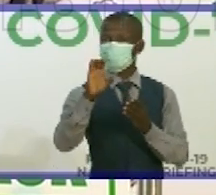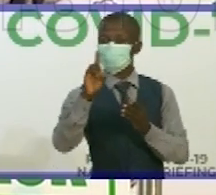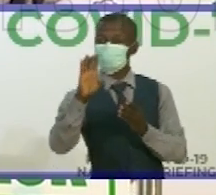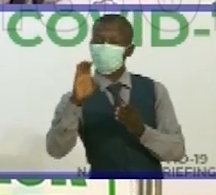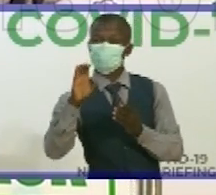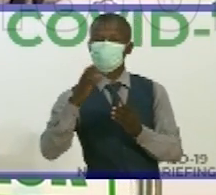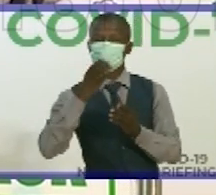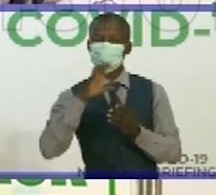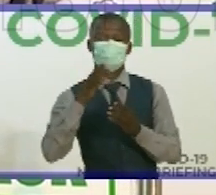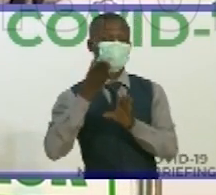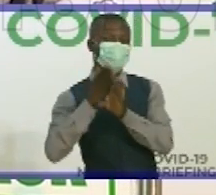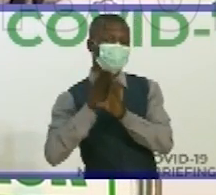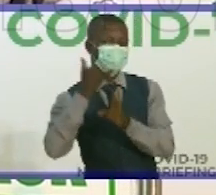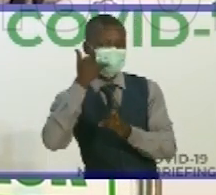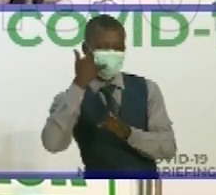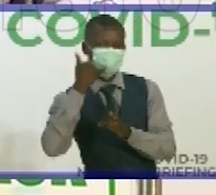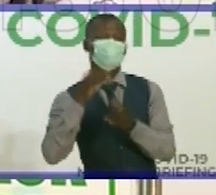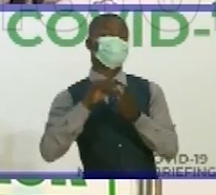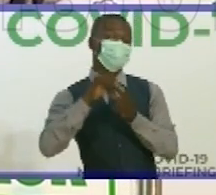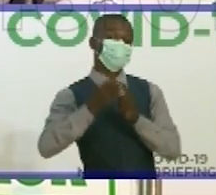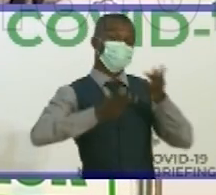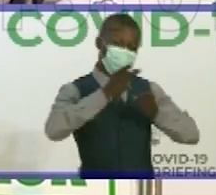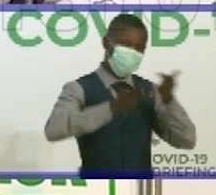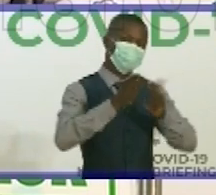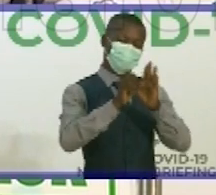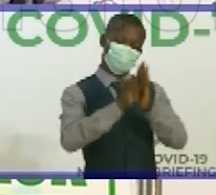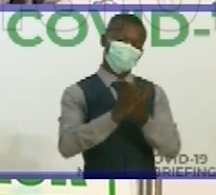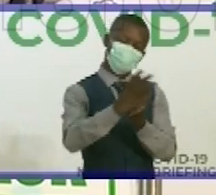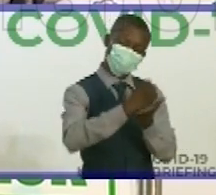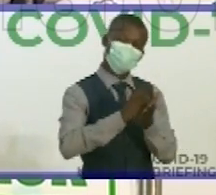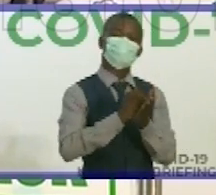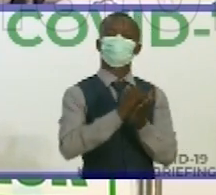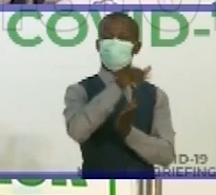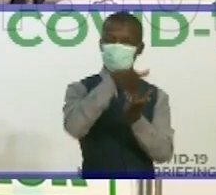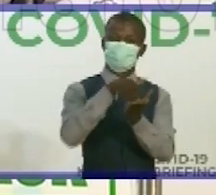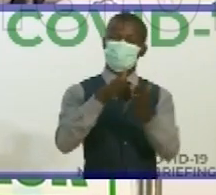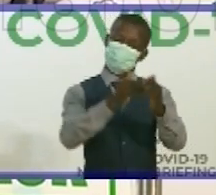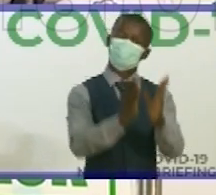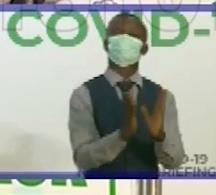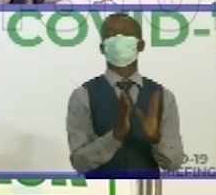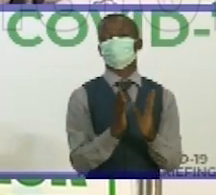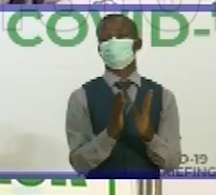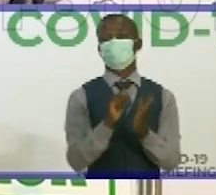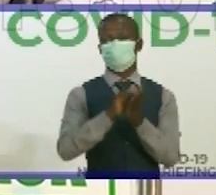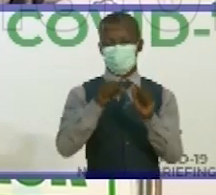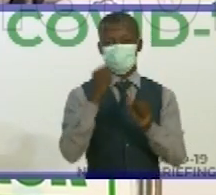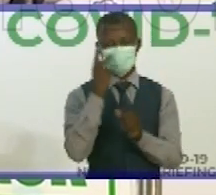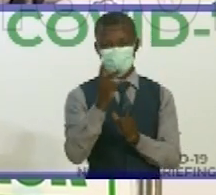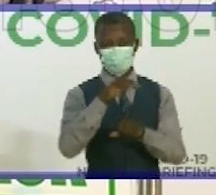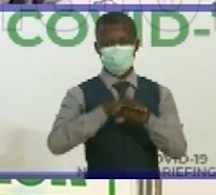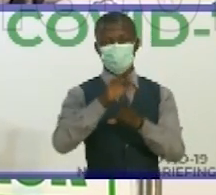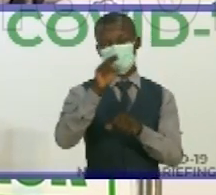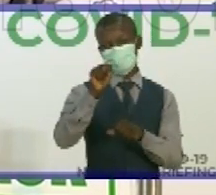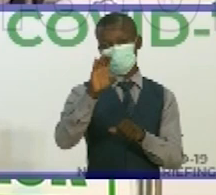hotline, or visit a sample collection center near you, which can be found on the